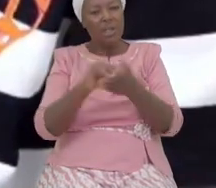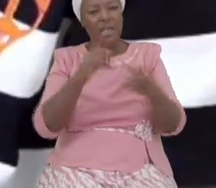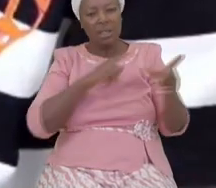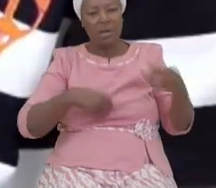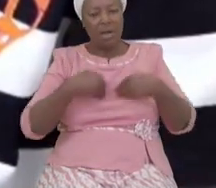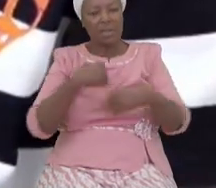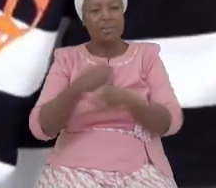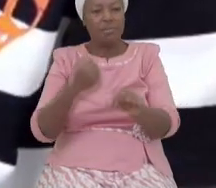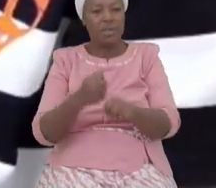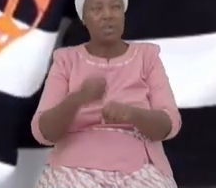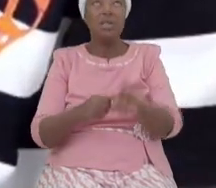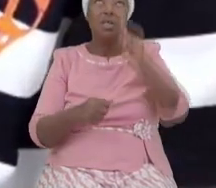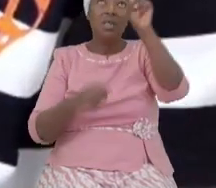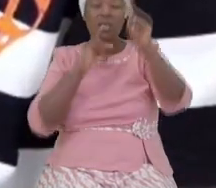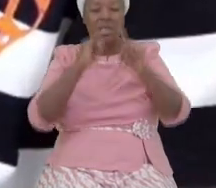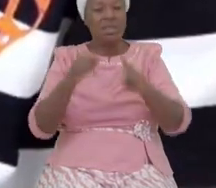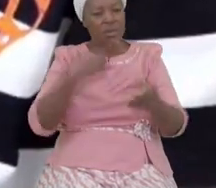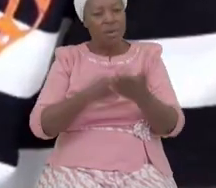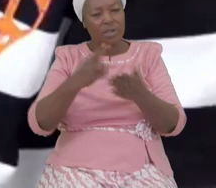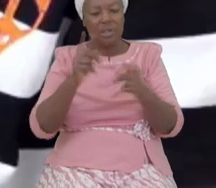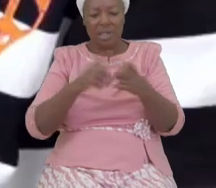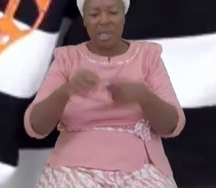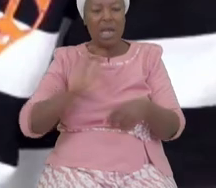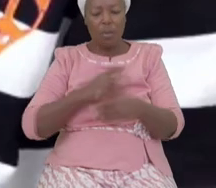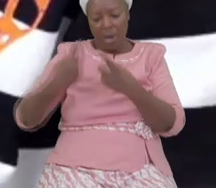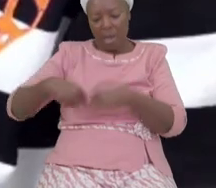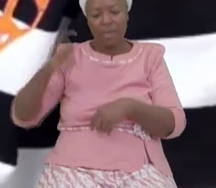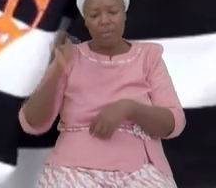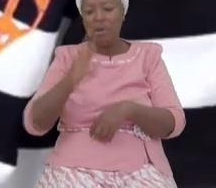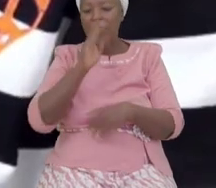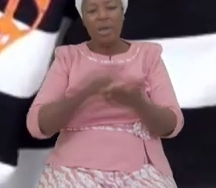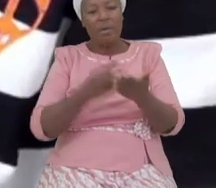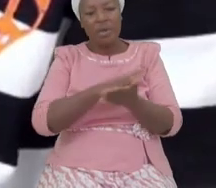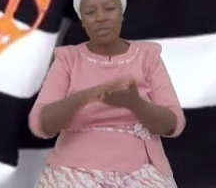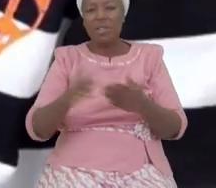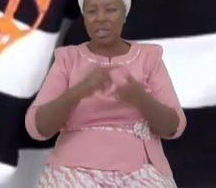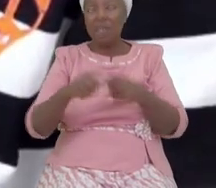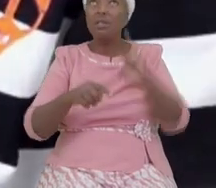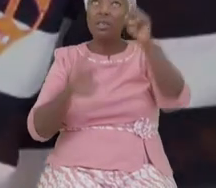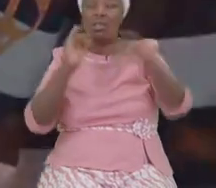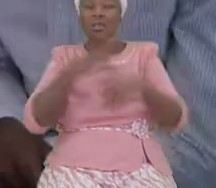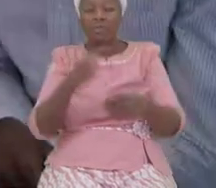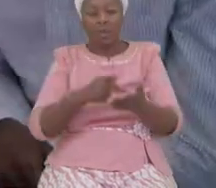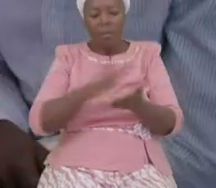Our hearts must be righteous. He's so pure eyes than to behold iniquity. And he doesn't want to